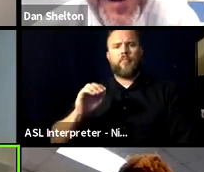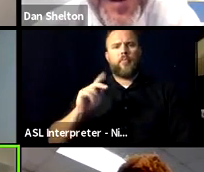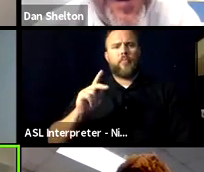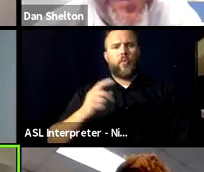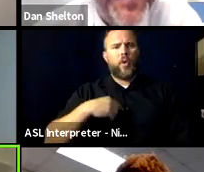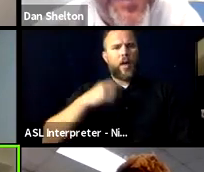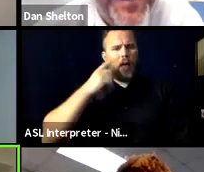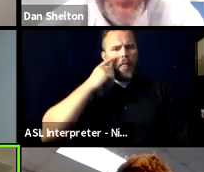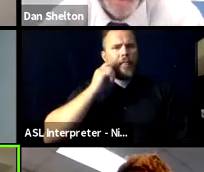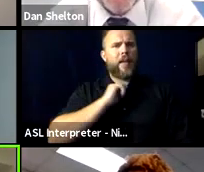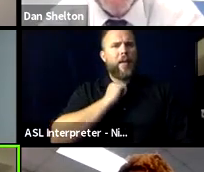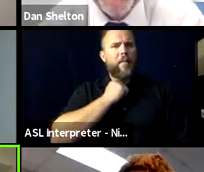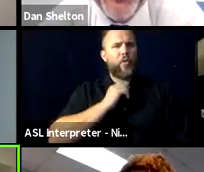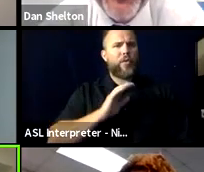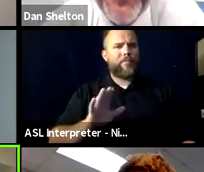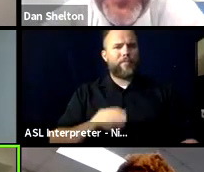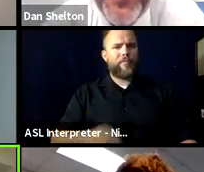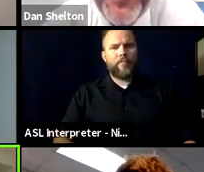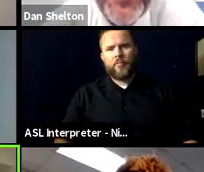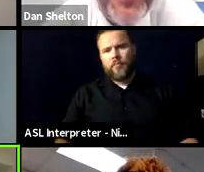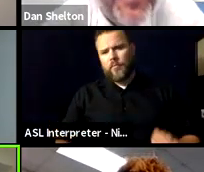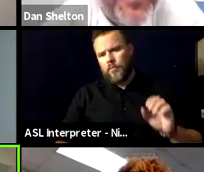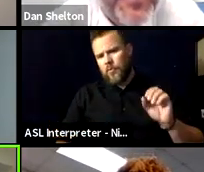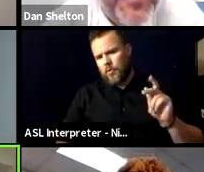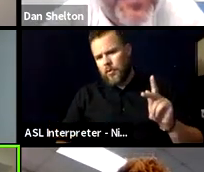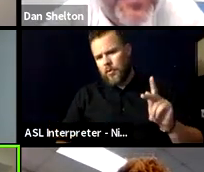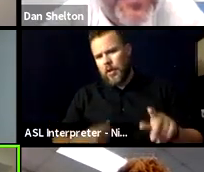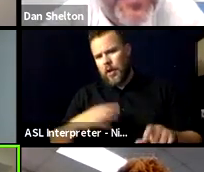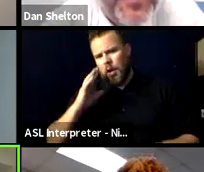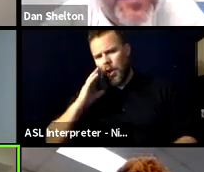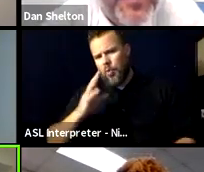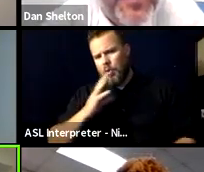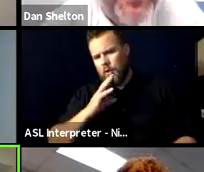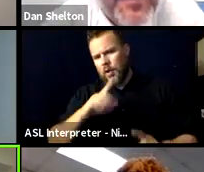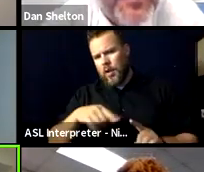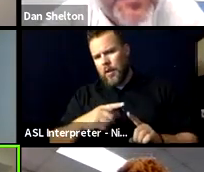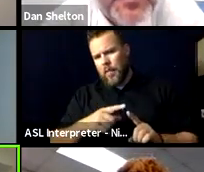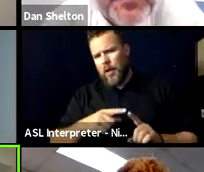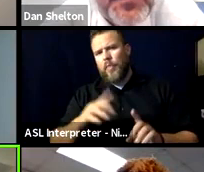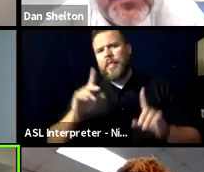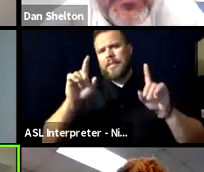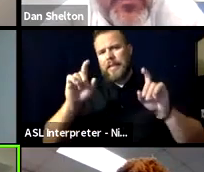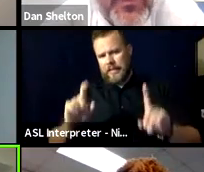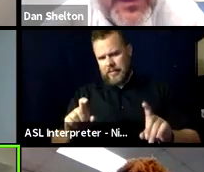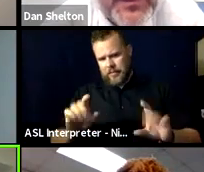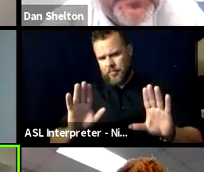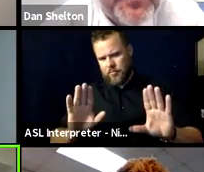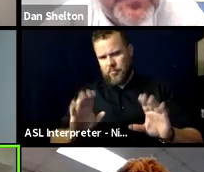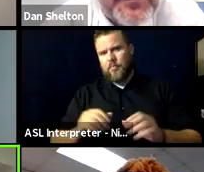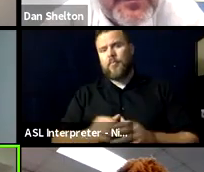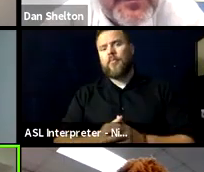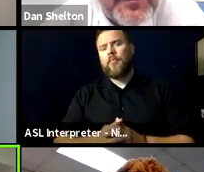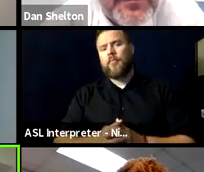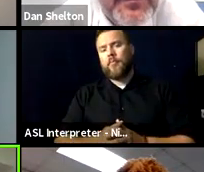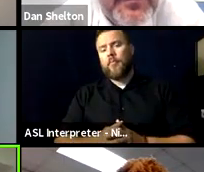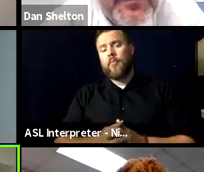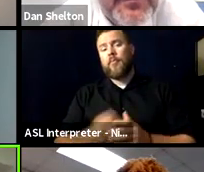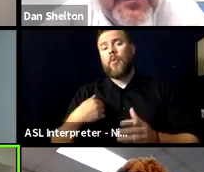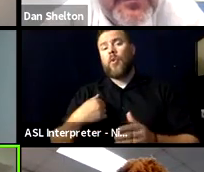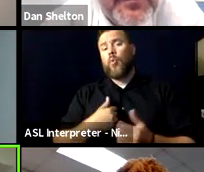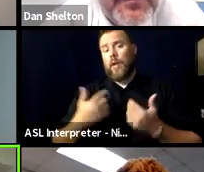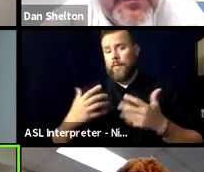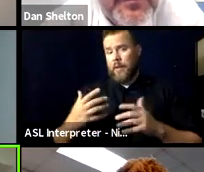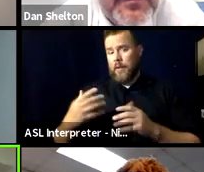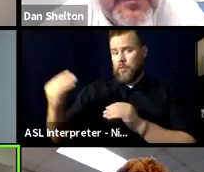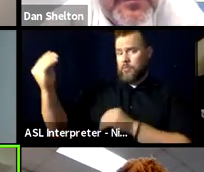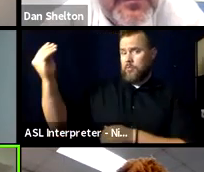unmuted. So I'll take the piece, Dr. Shelton, around the testing. So the guidance that we've gotten